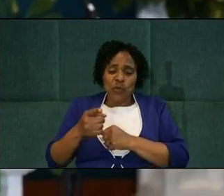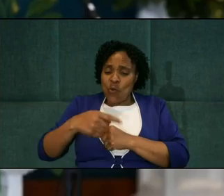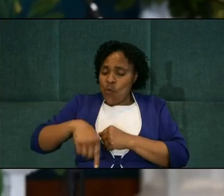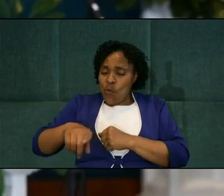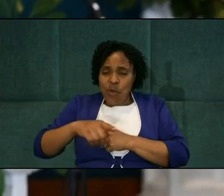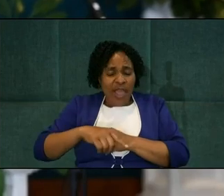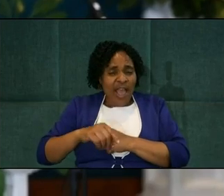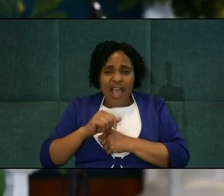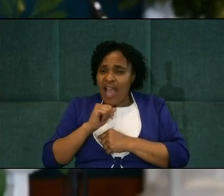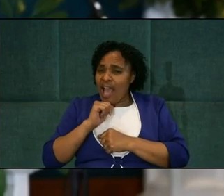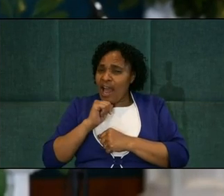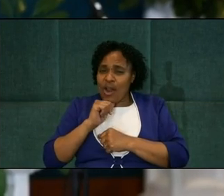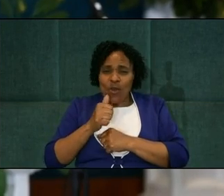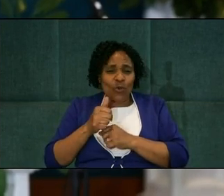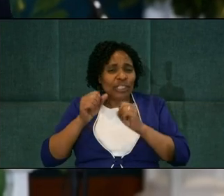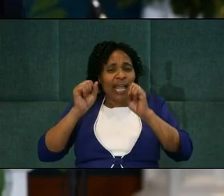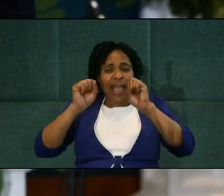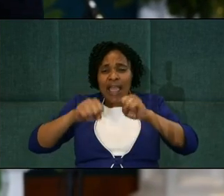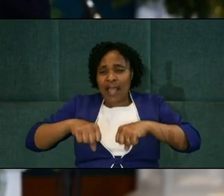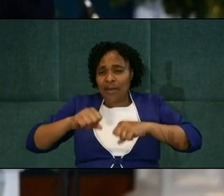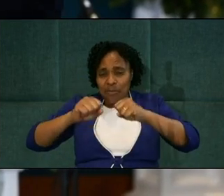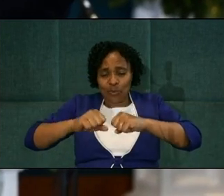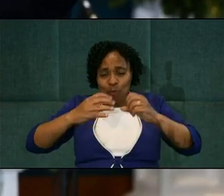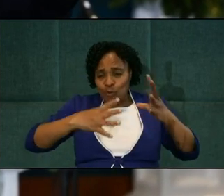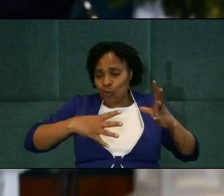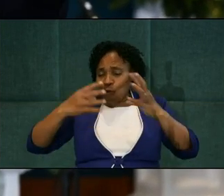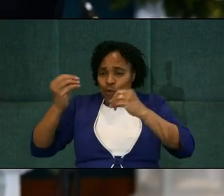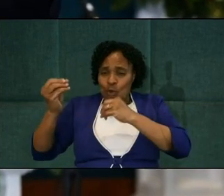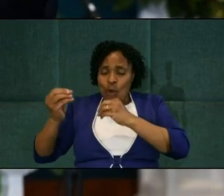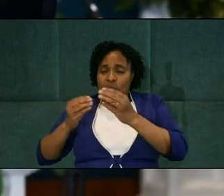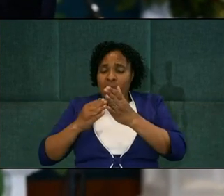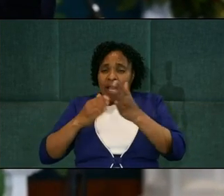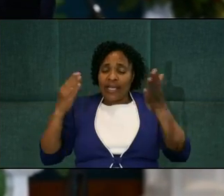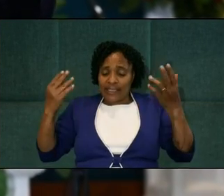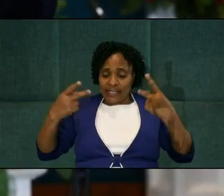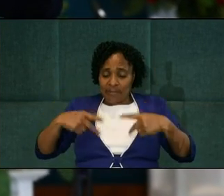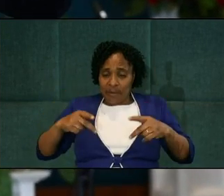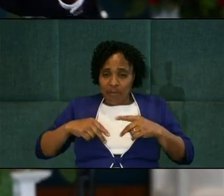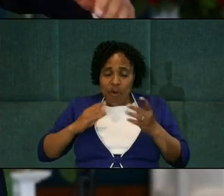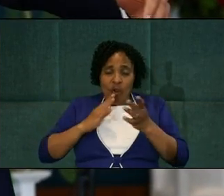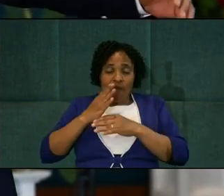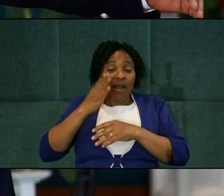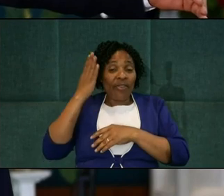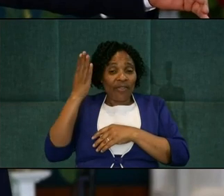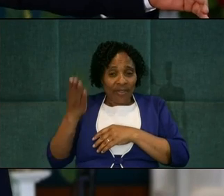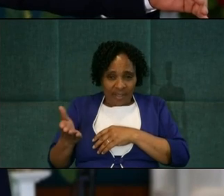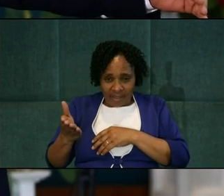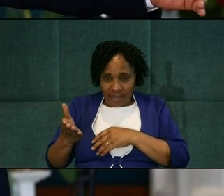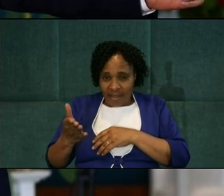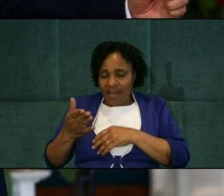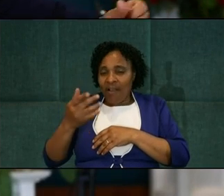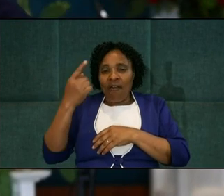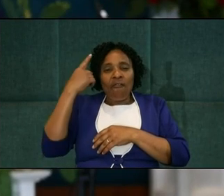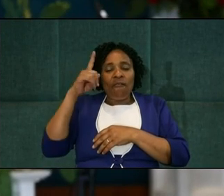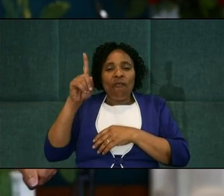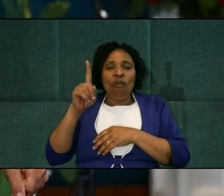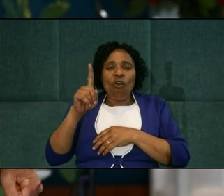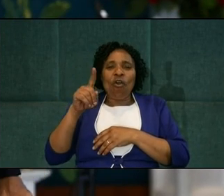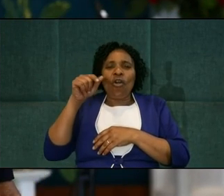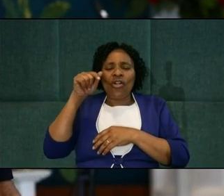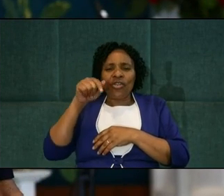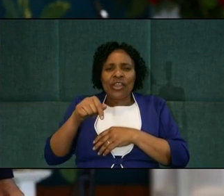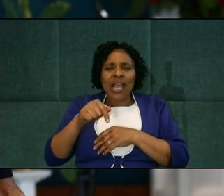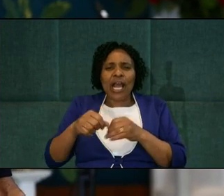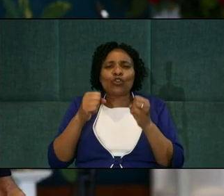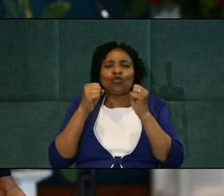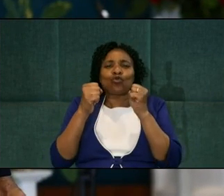not able to go up against the people over there, for they are stronger than